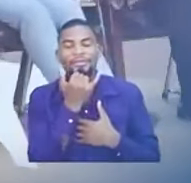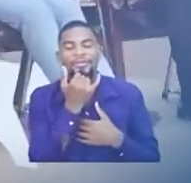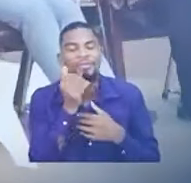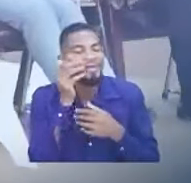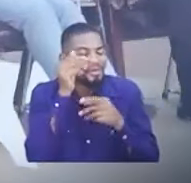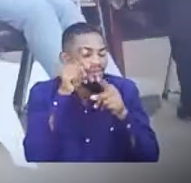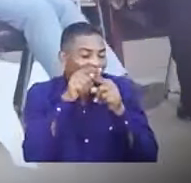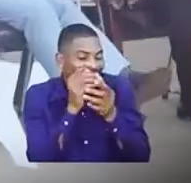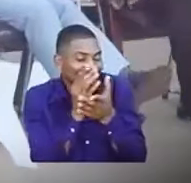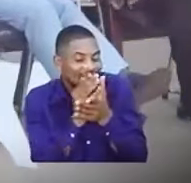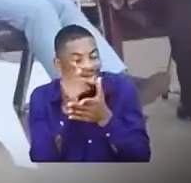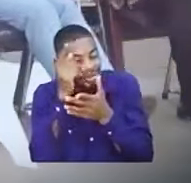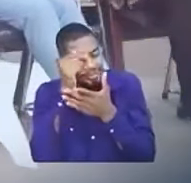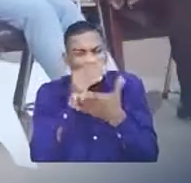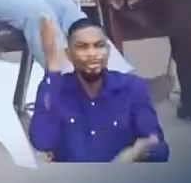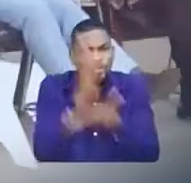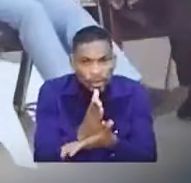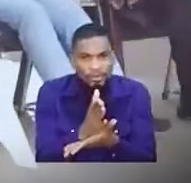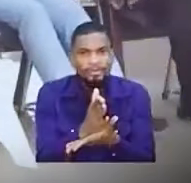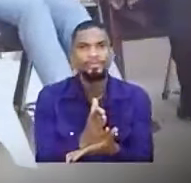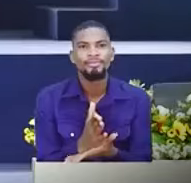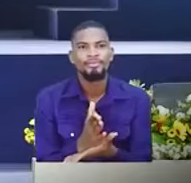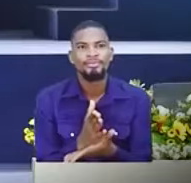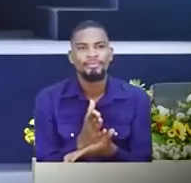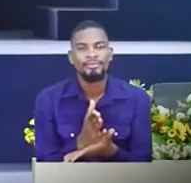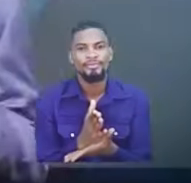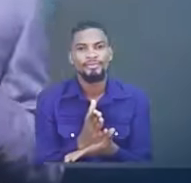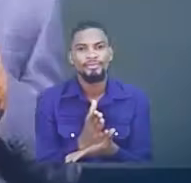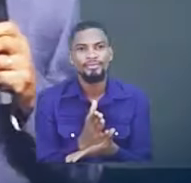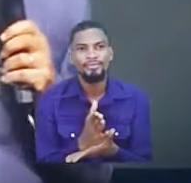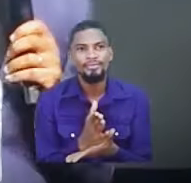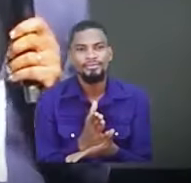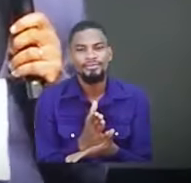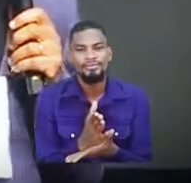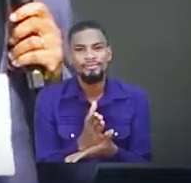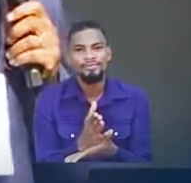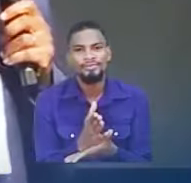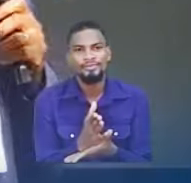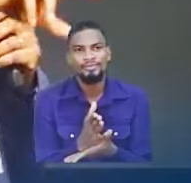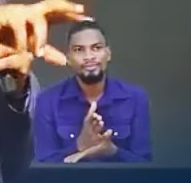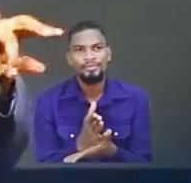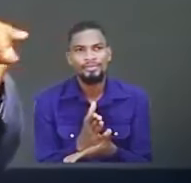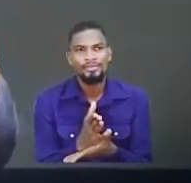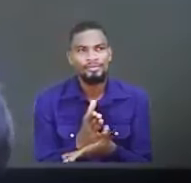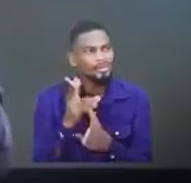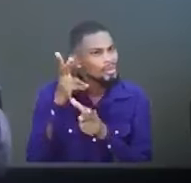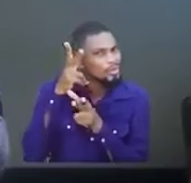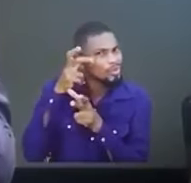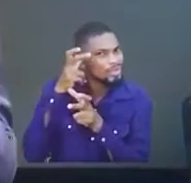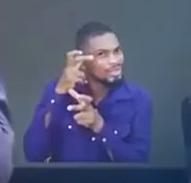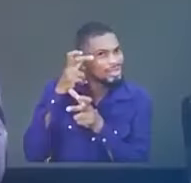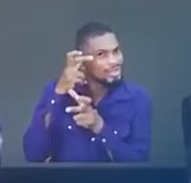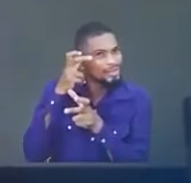oh, brother, stop. No, say, stop. If you listen to the language Tamar used, there